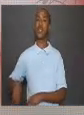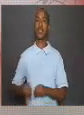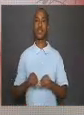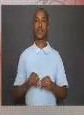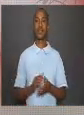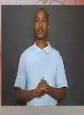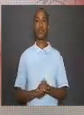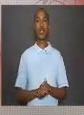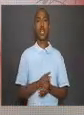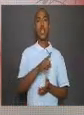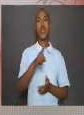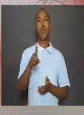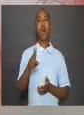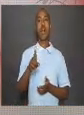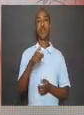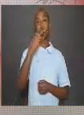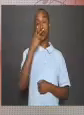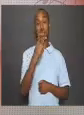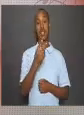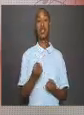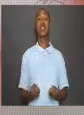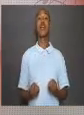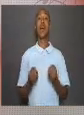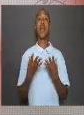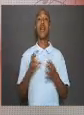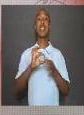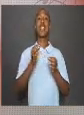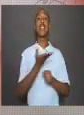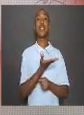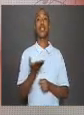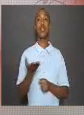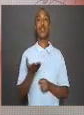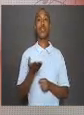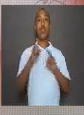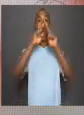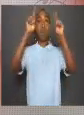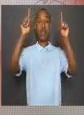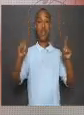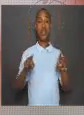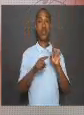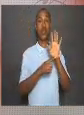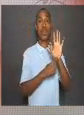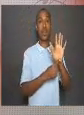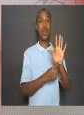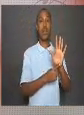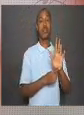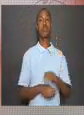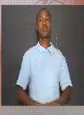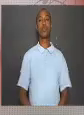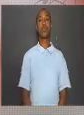Students, you are going to see several sentences appear on the screen, one at a